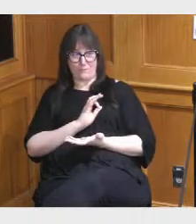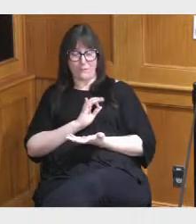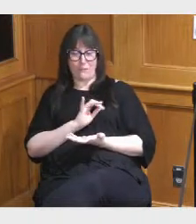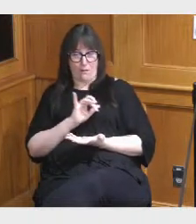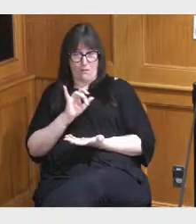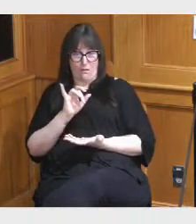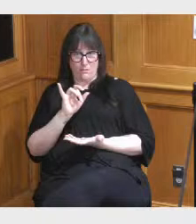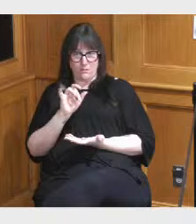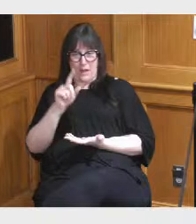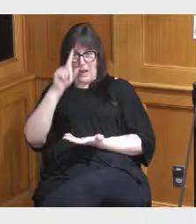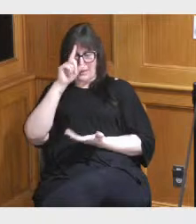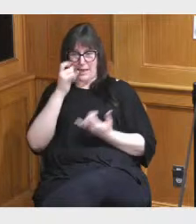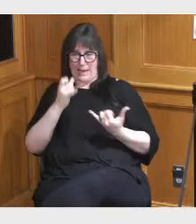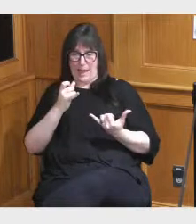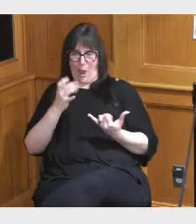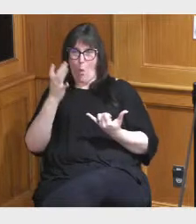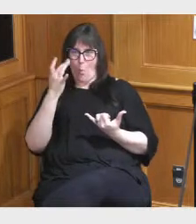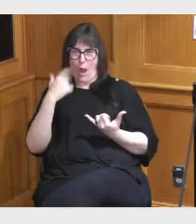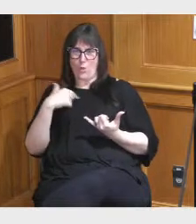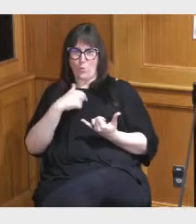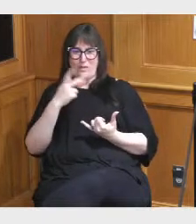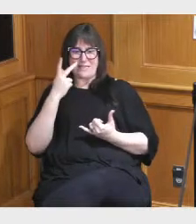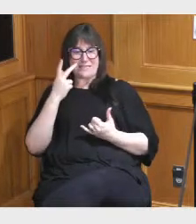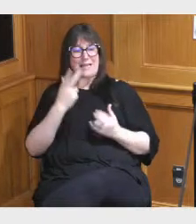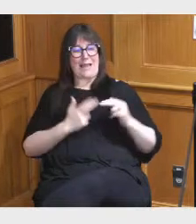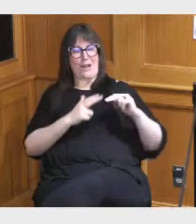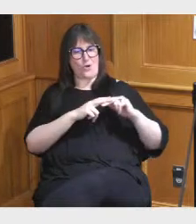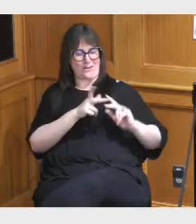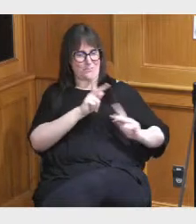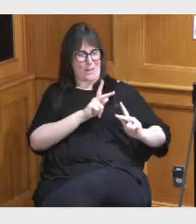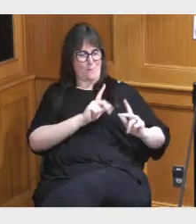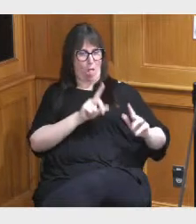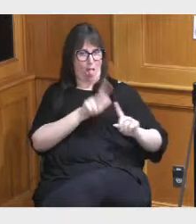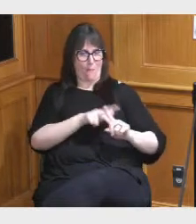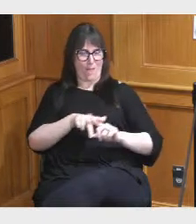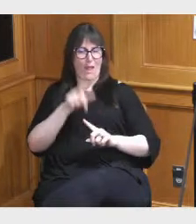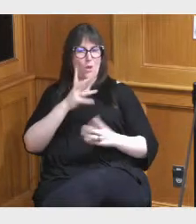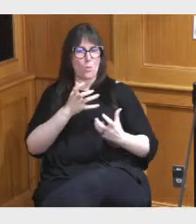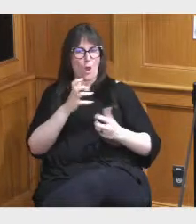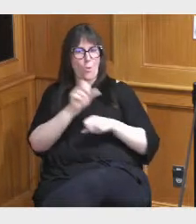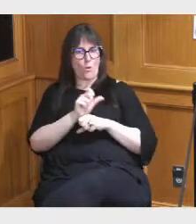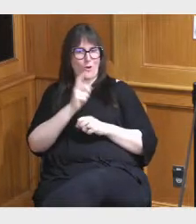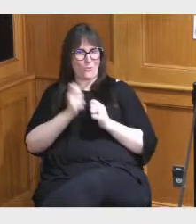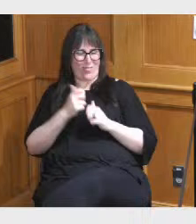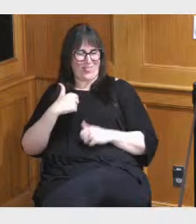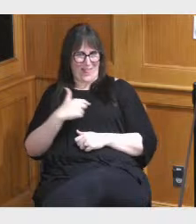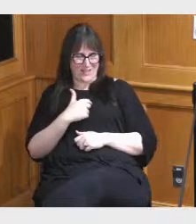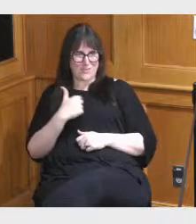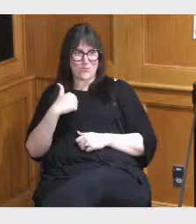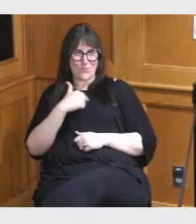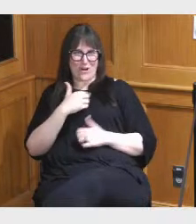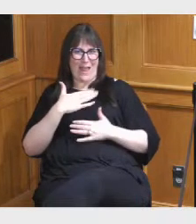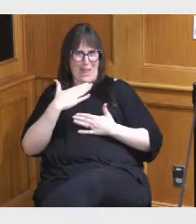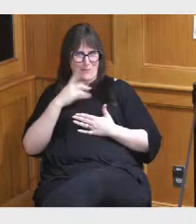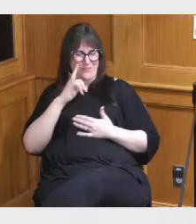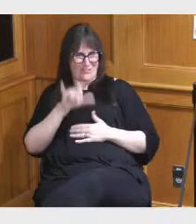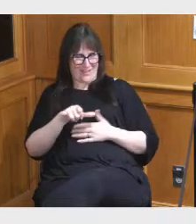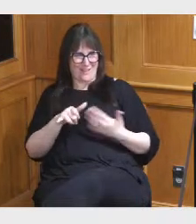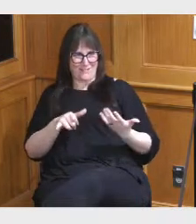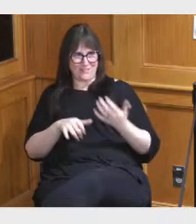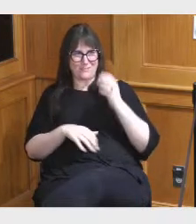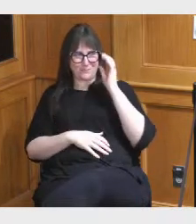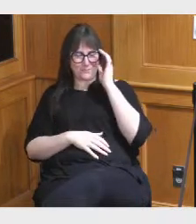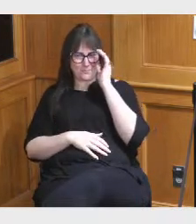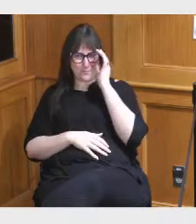that we're seeing a part of the reason we're seeing an increase in number of clients and staff that are coming to work for Job and